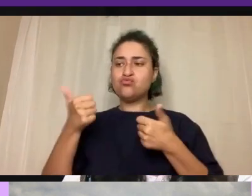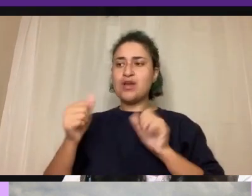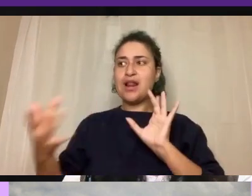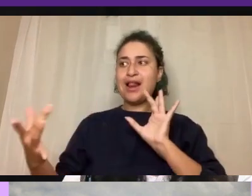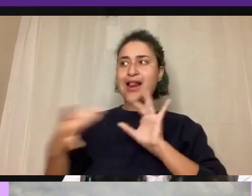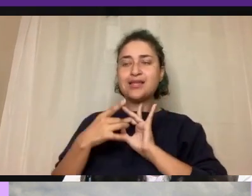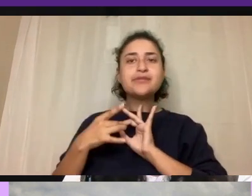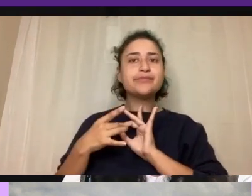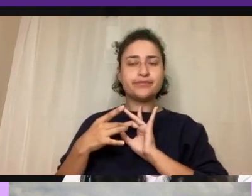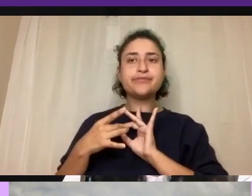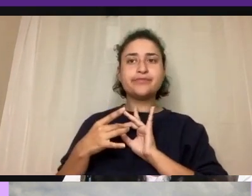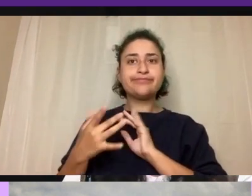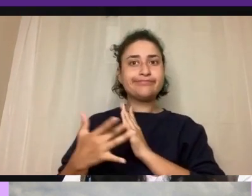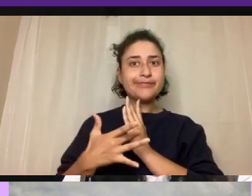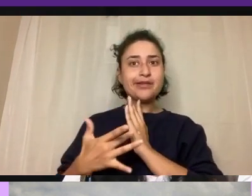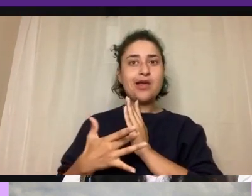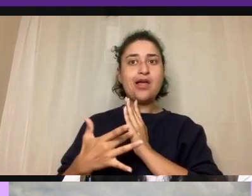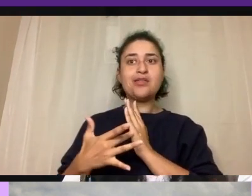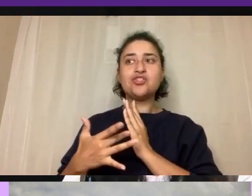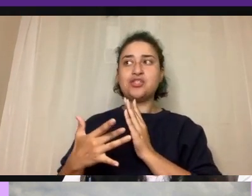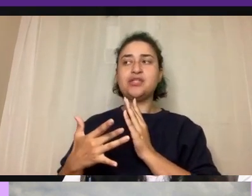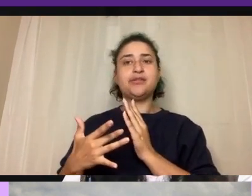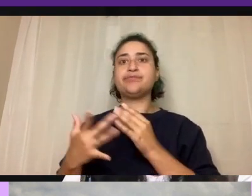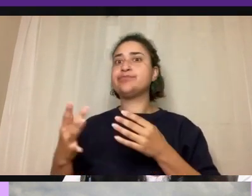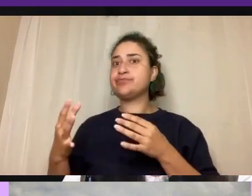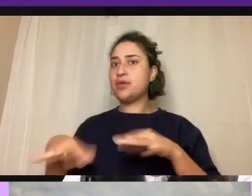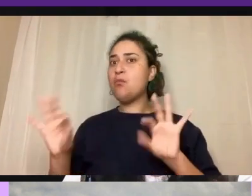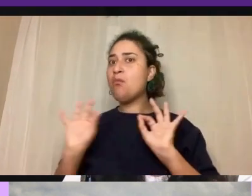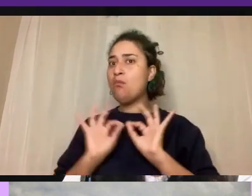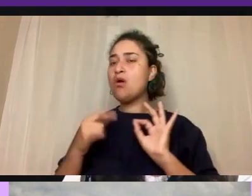the innovative use of technologies. I appreciate